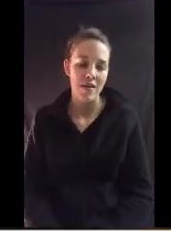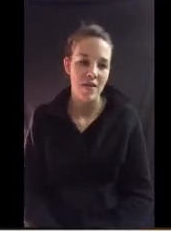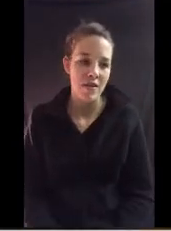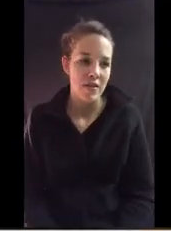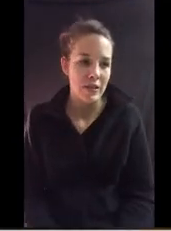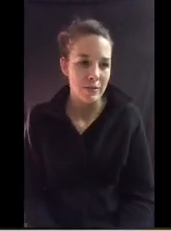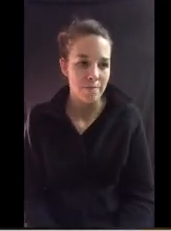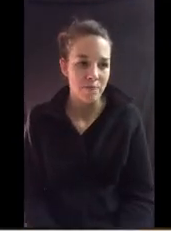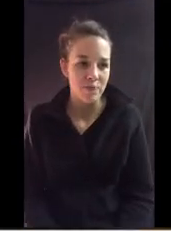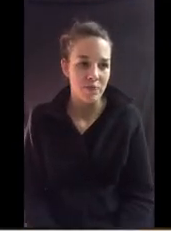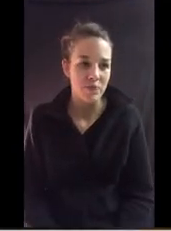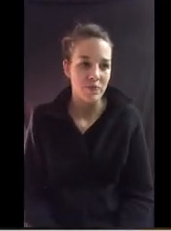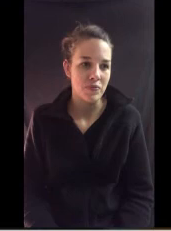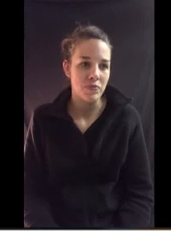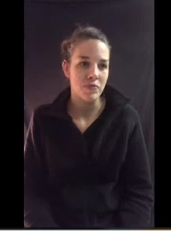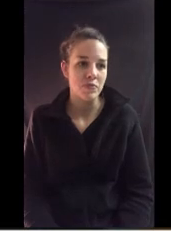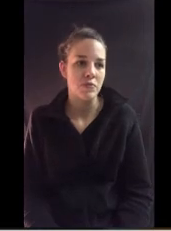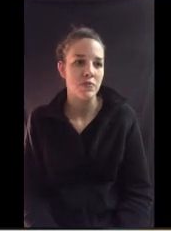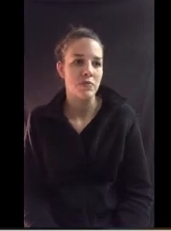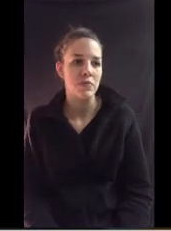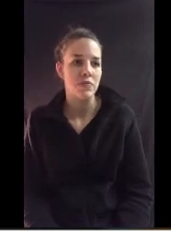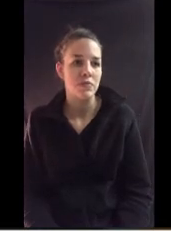oh, oh, we'll